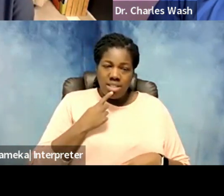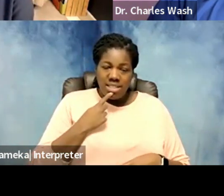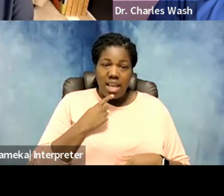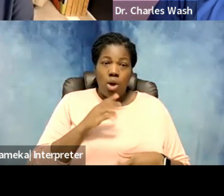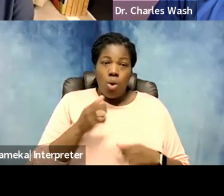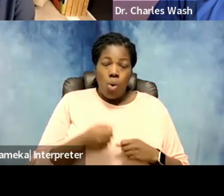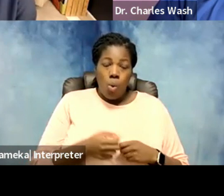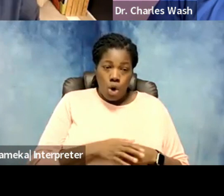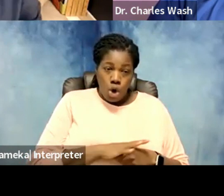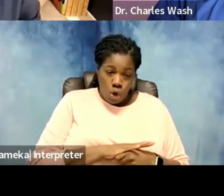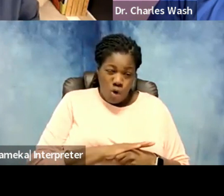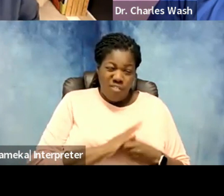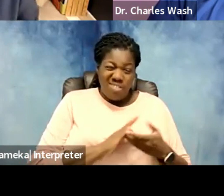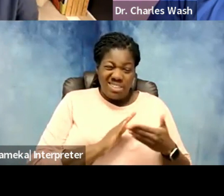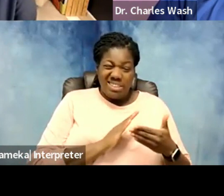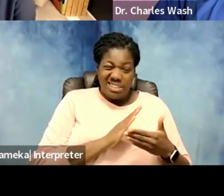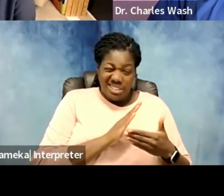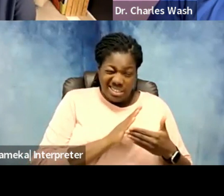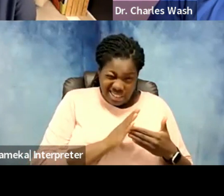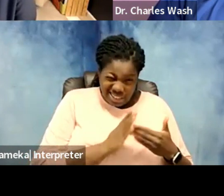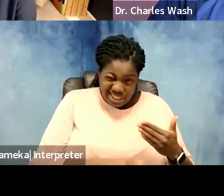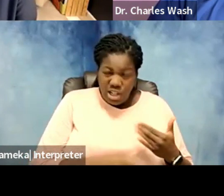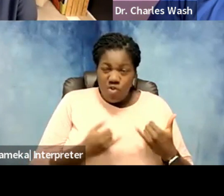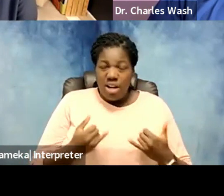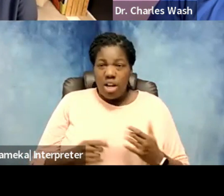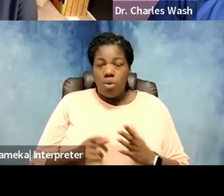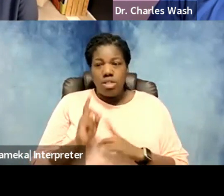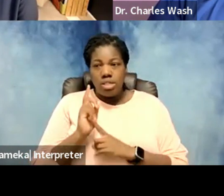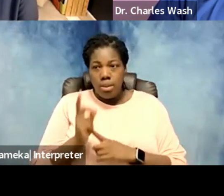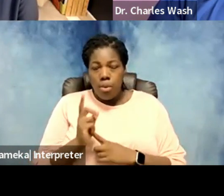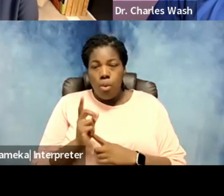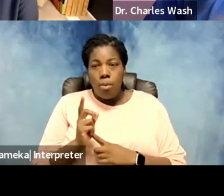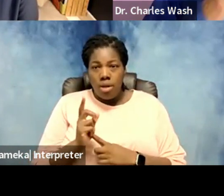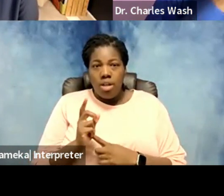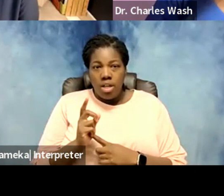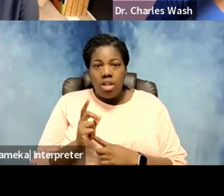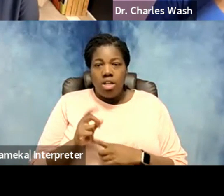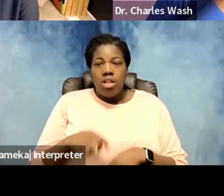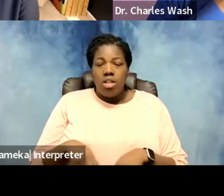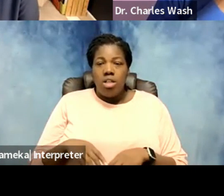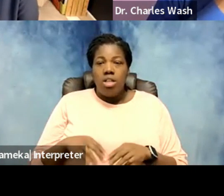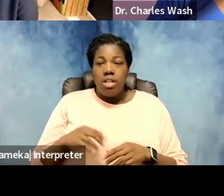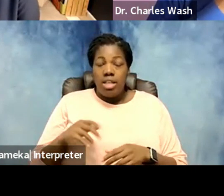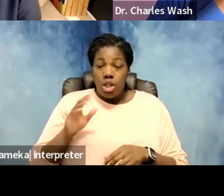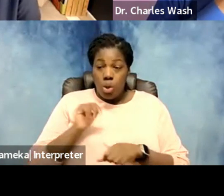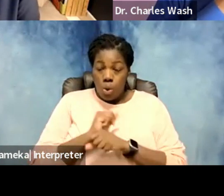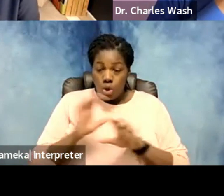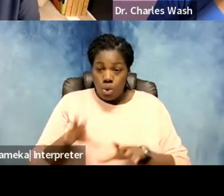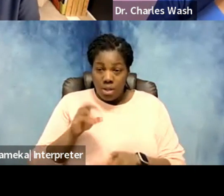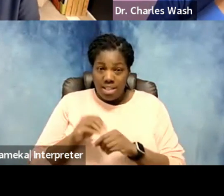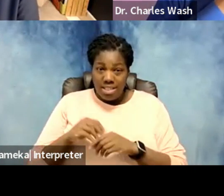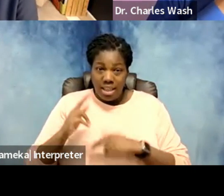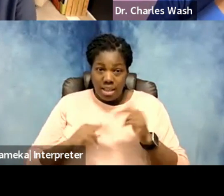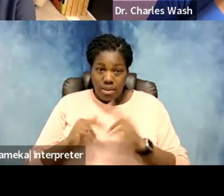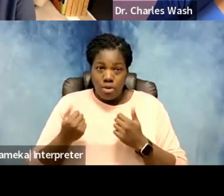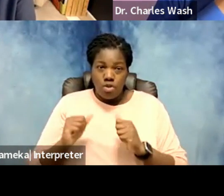right now is a moment in time for museums to take the amazing work that they're doing physically in the building and to help